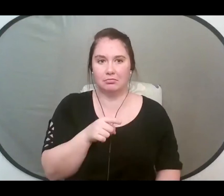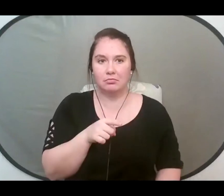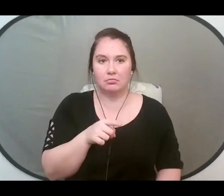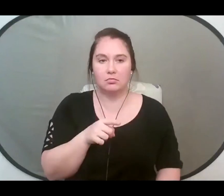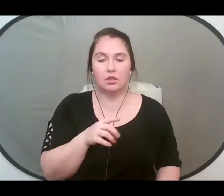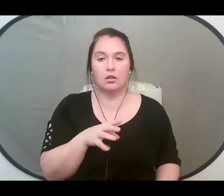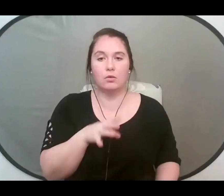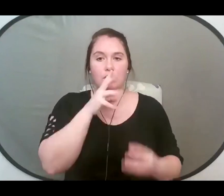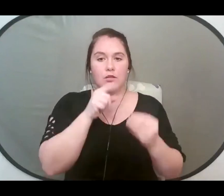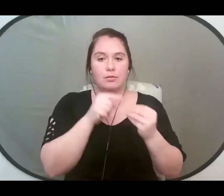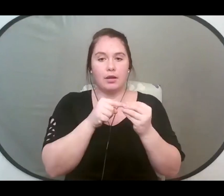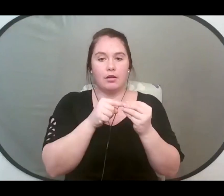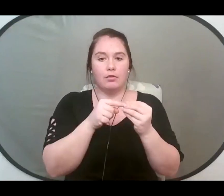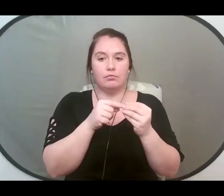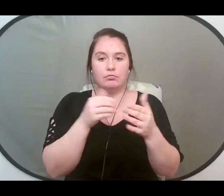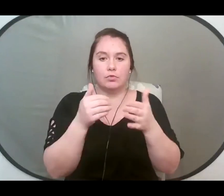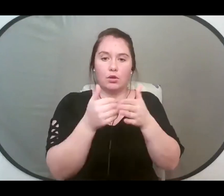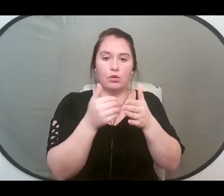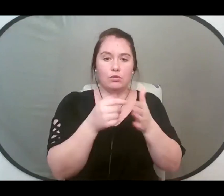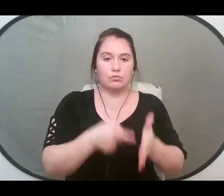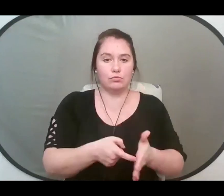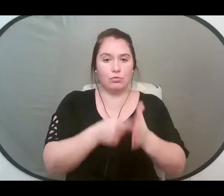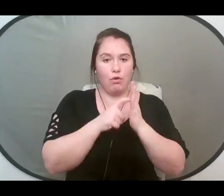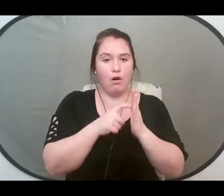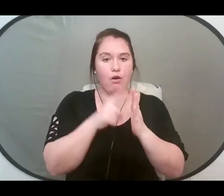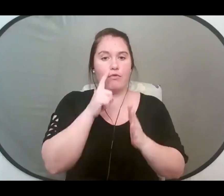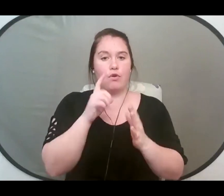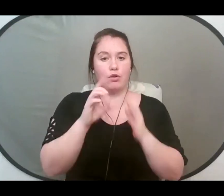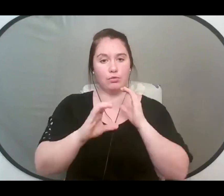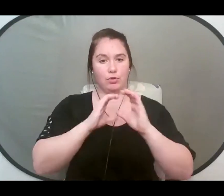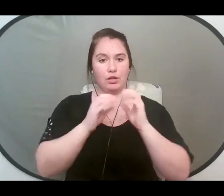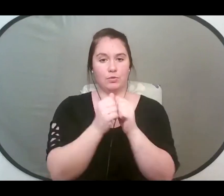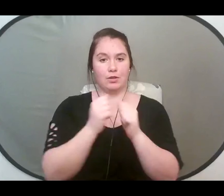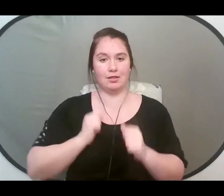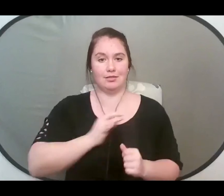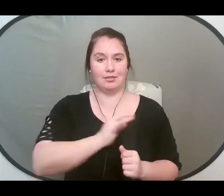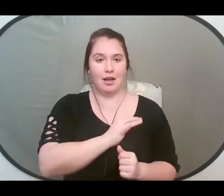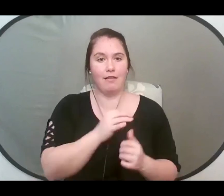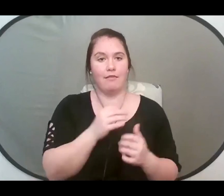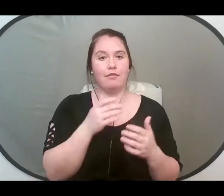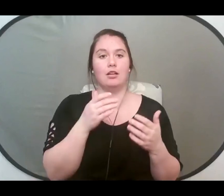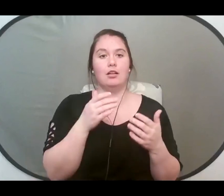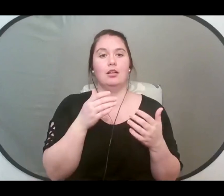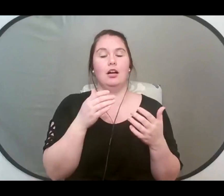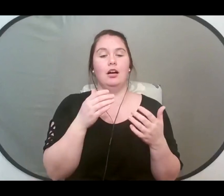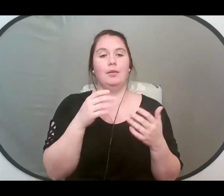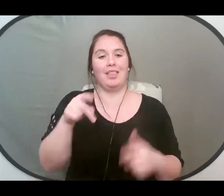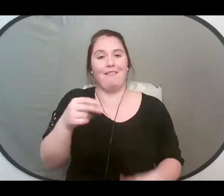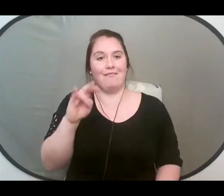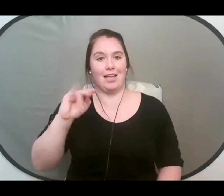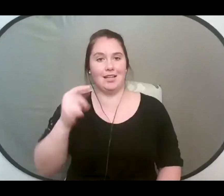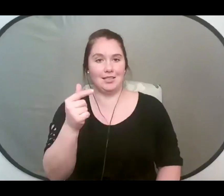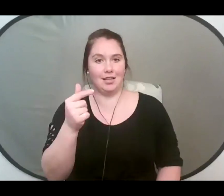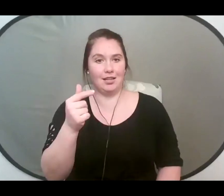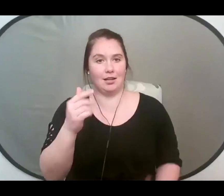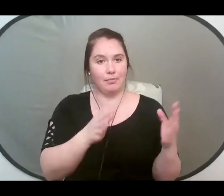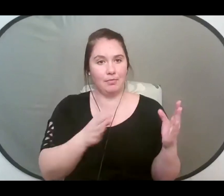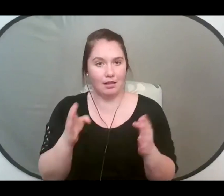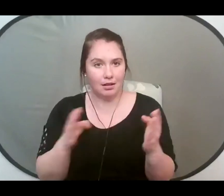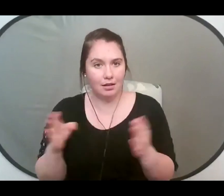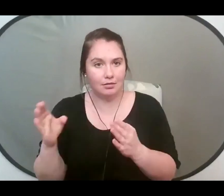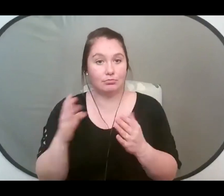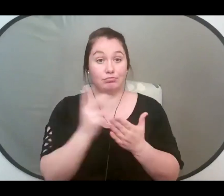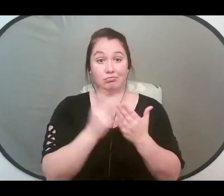close coordination that was required, communication with the staff in the phasing plan, but that yes, you know, programs would